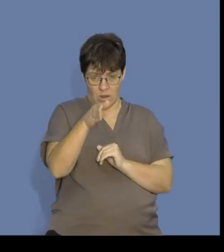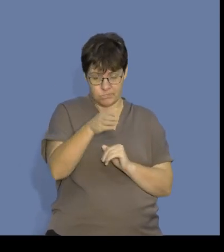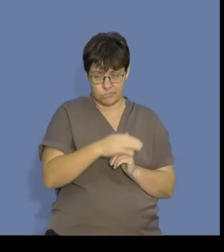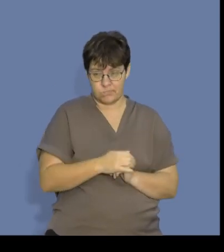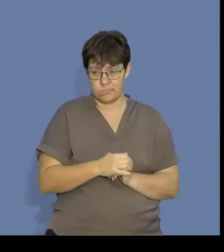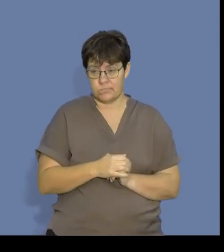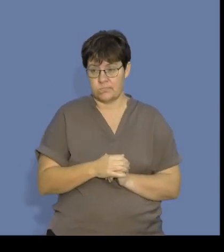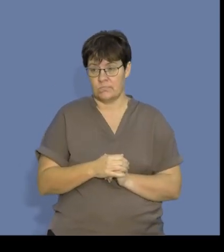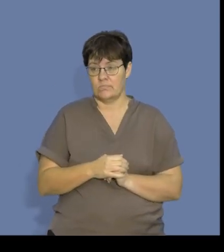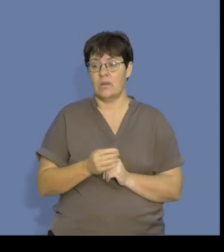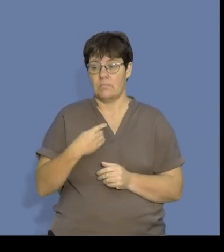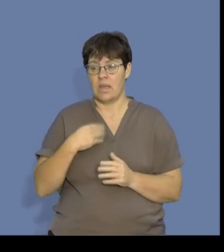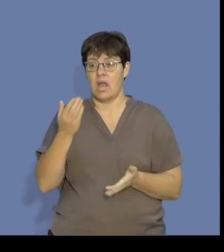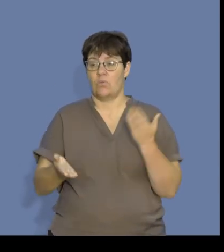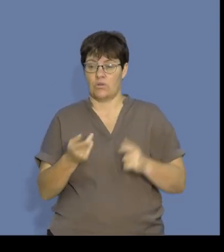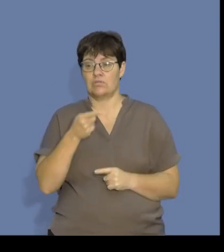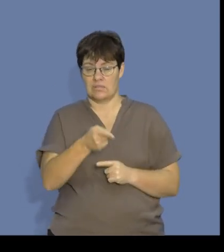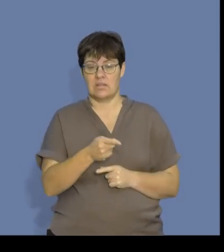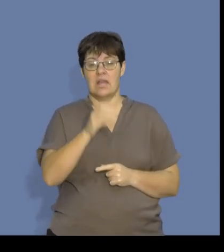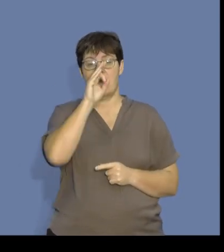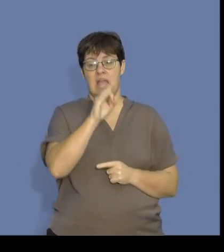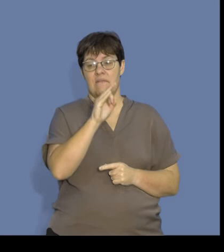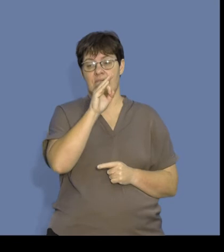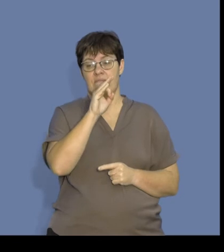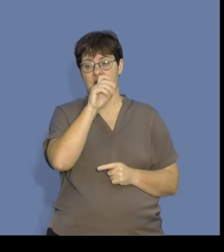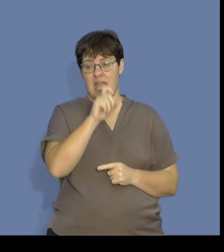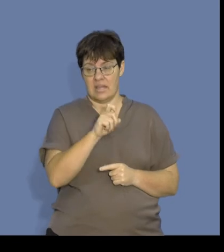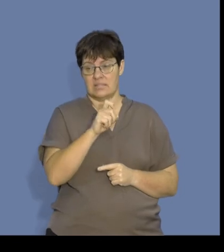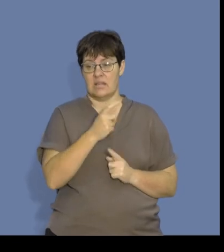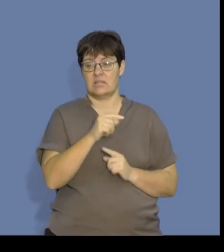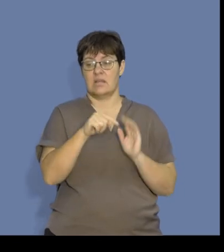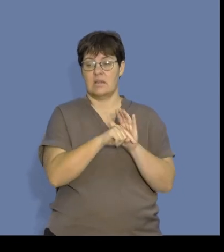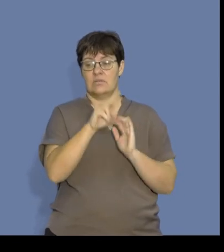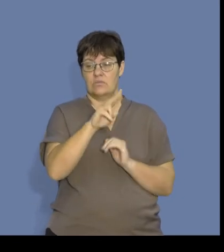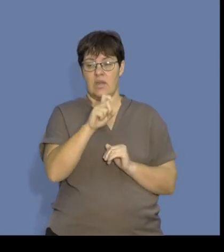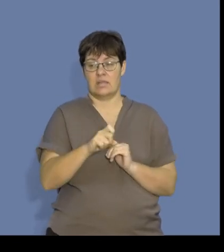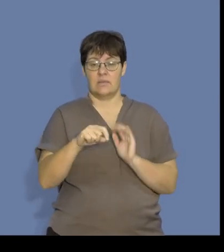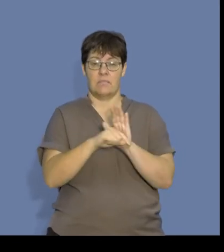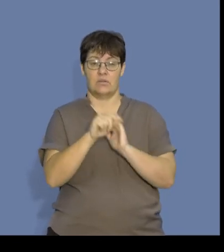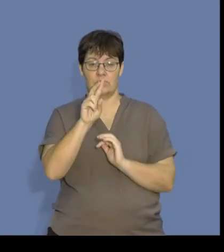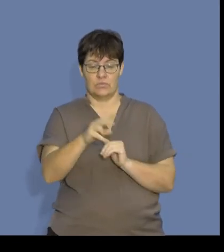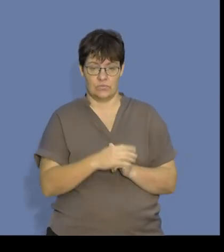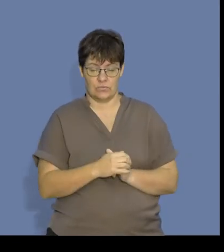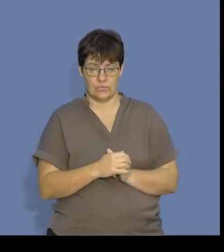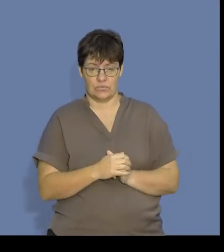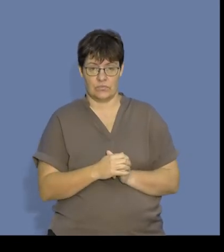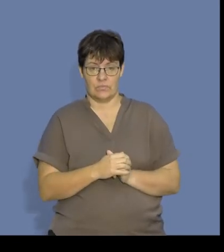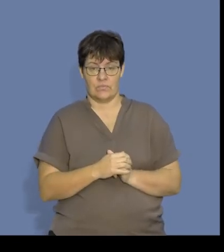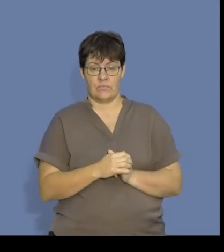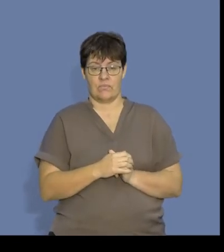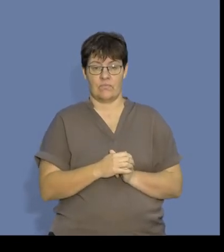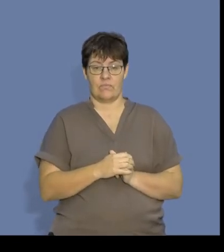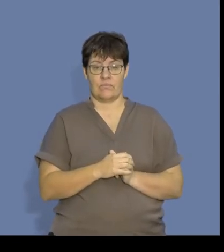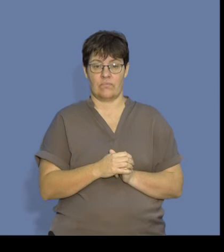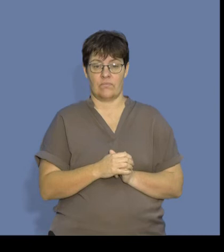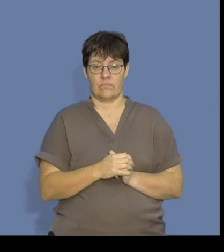to the graph that we have. So my equation will then be f of x is equals to -2x minus